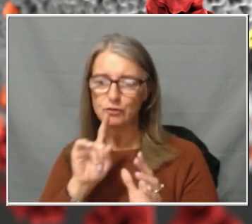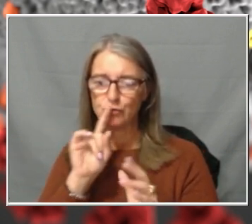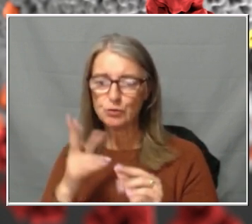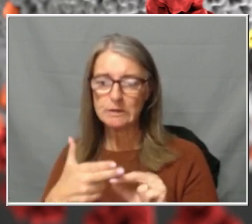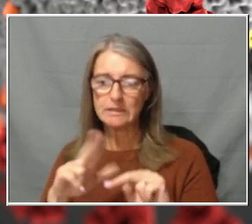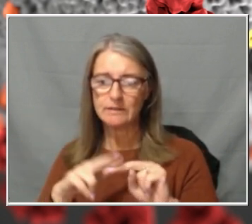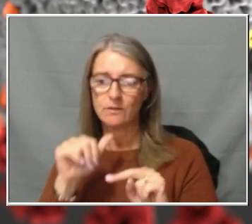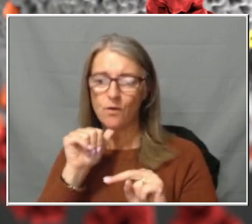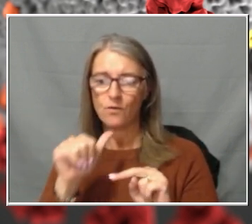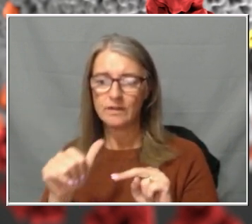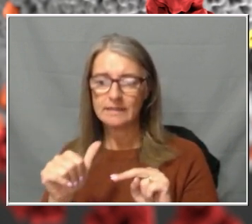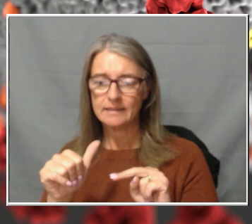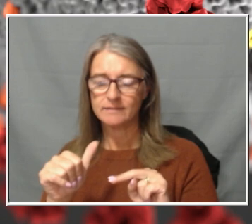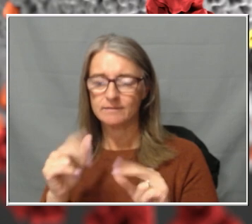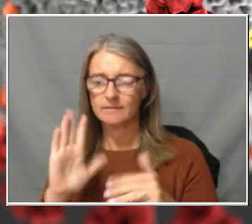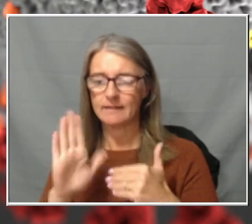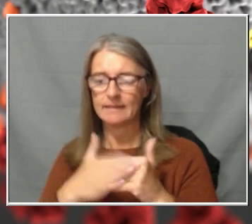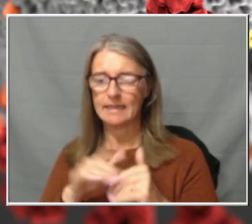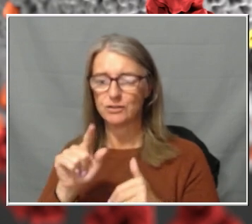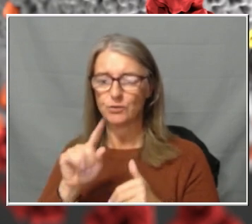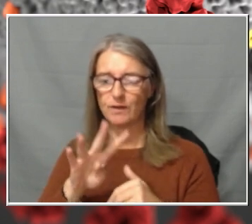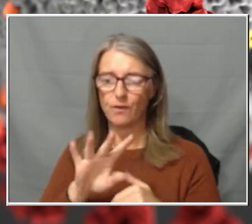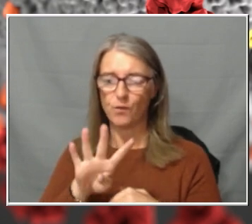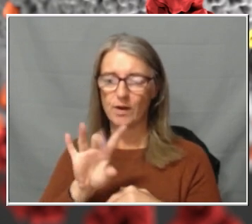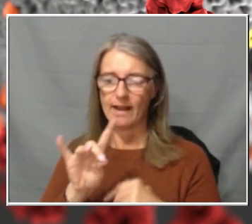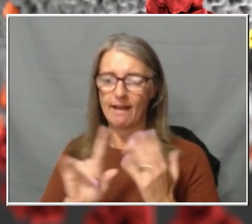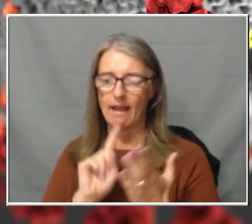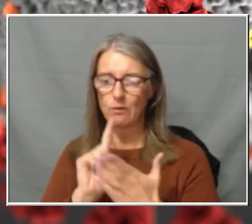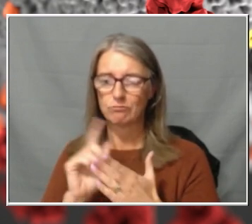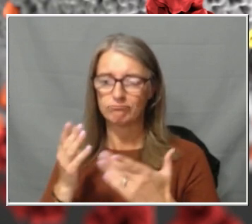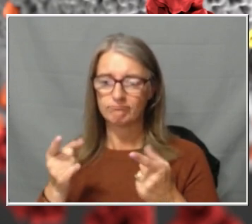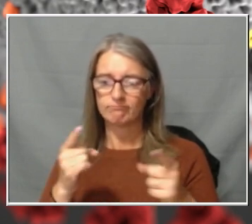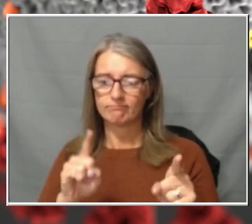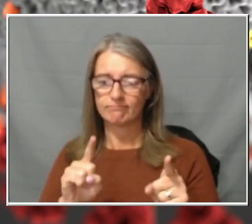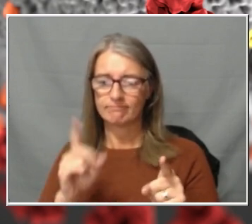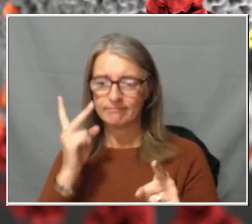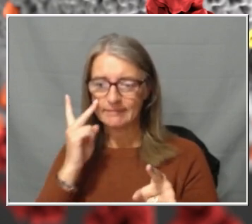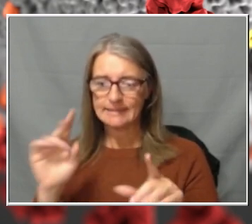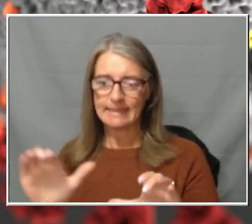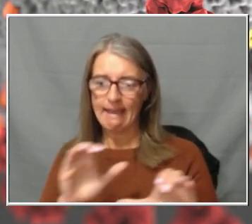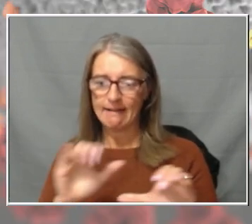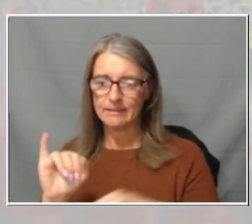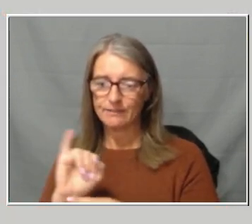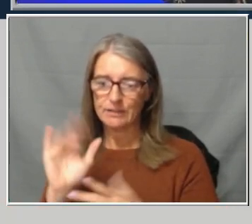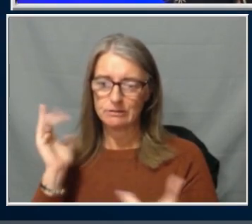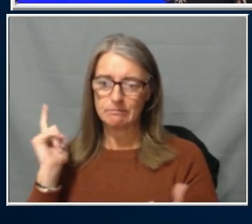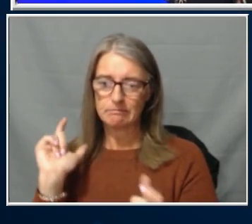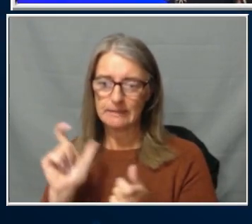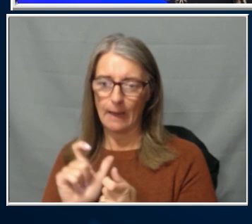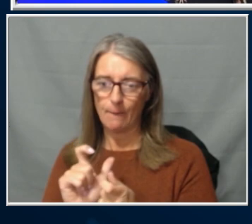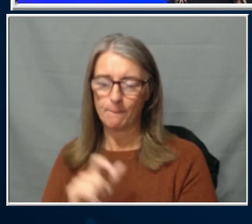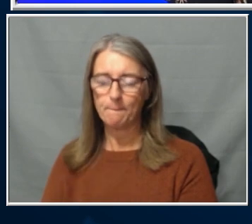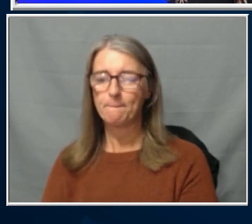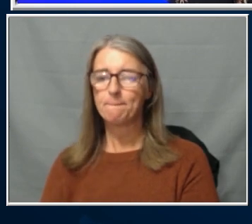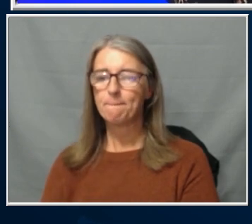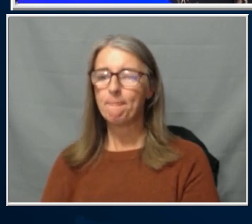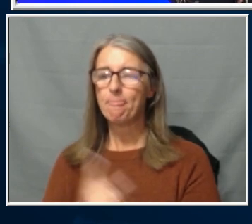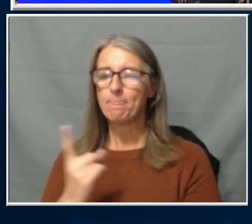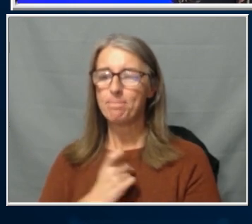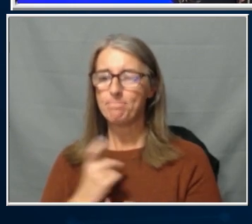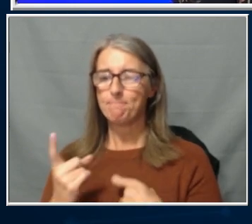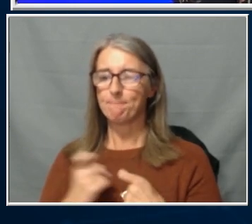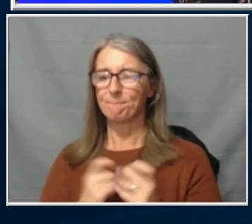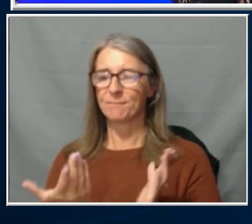we'll see how the next 24 to 48 hours goes. Hopefully, we can get those active infections down a little bit. All right, some questions about